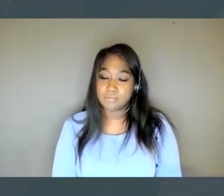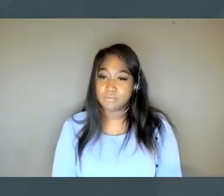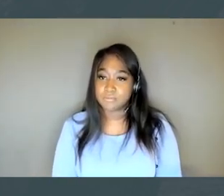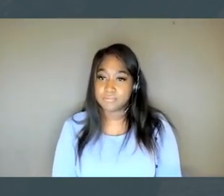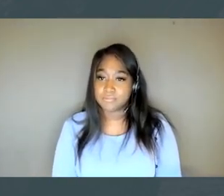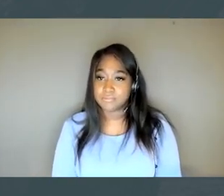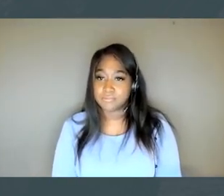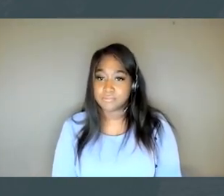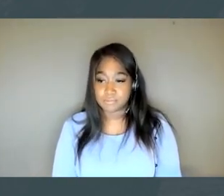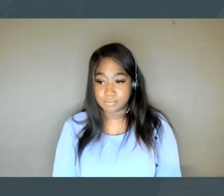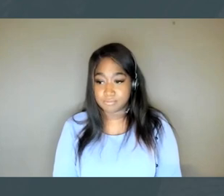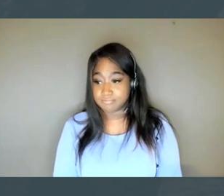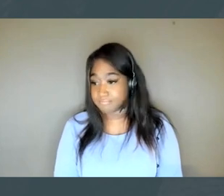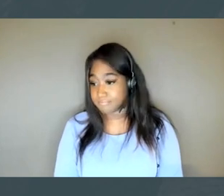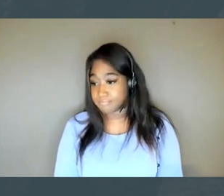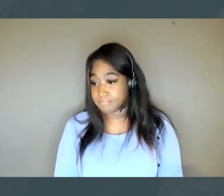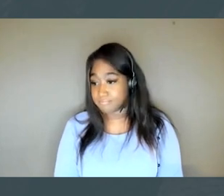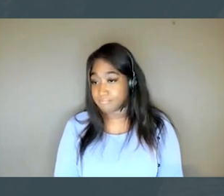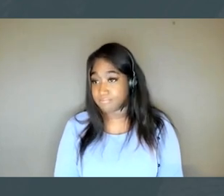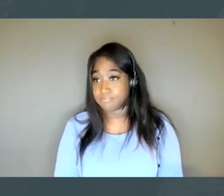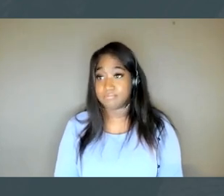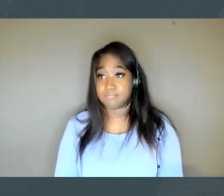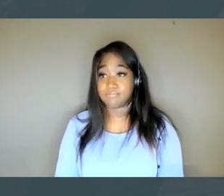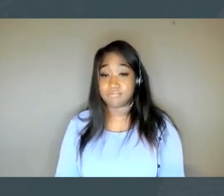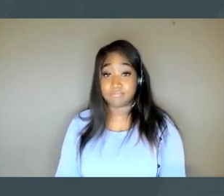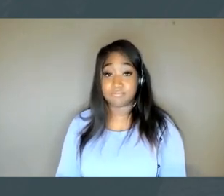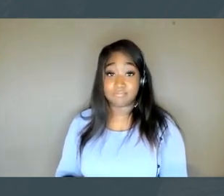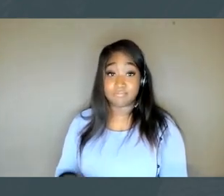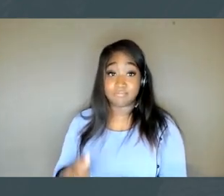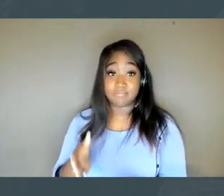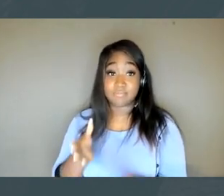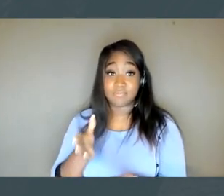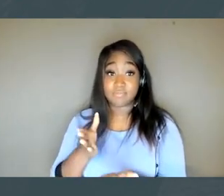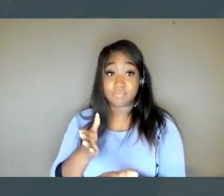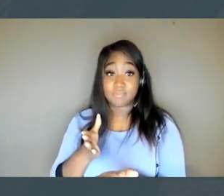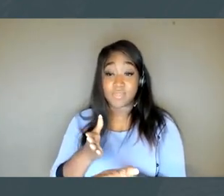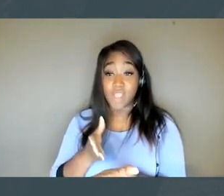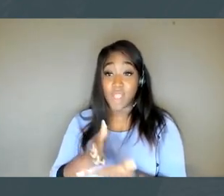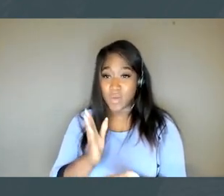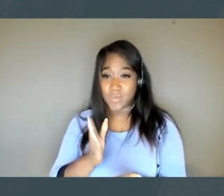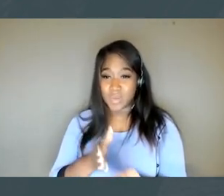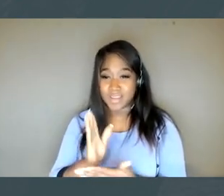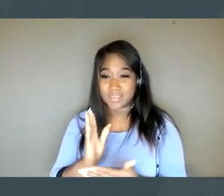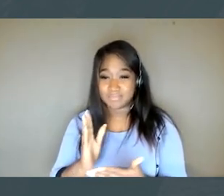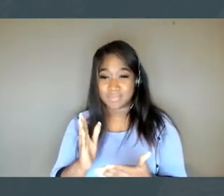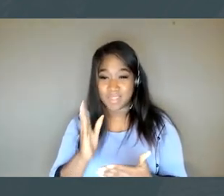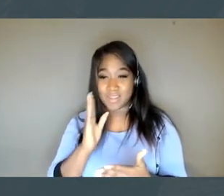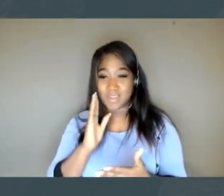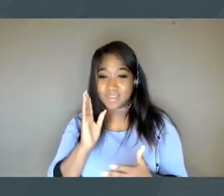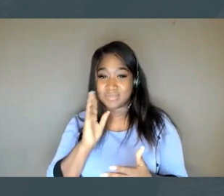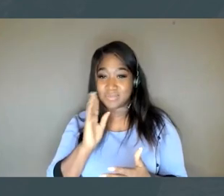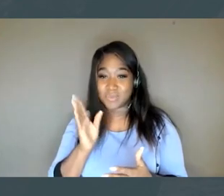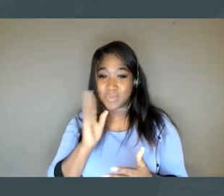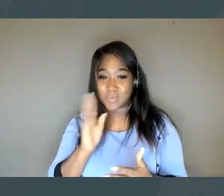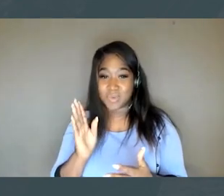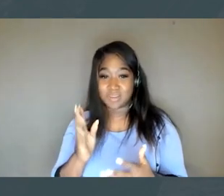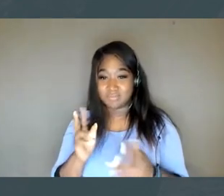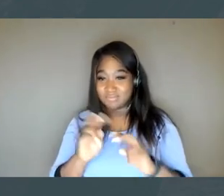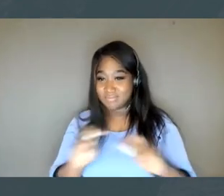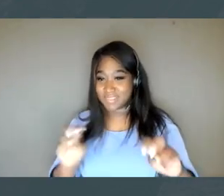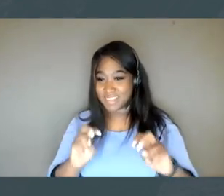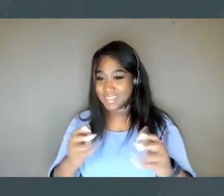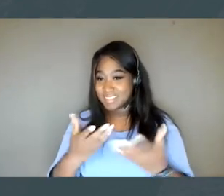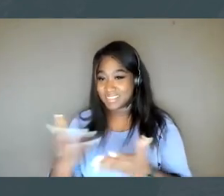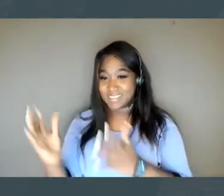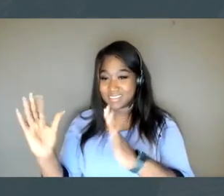All right, so let's give our guest a hearty round of applause.